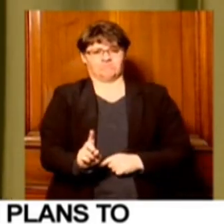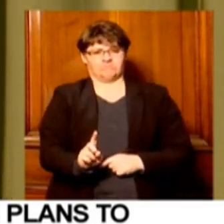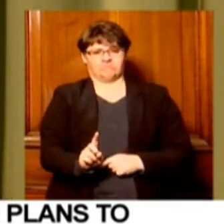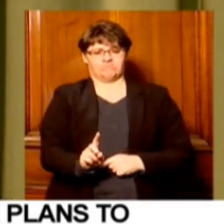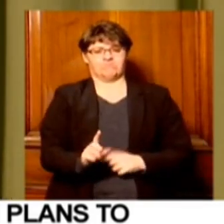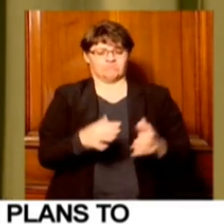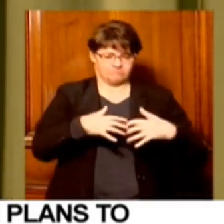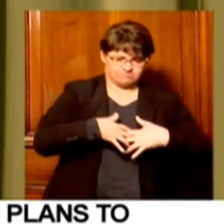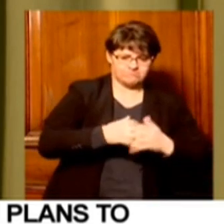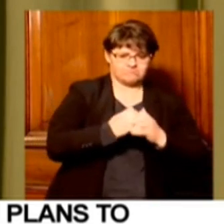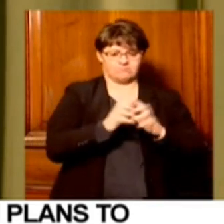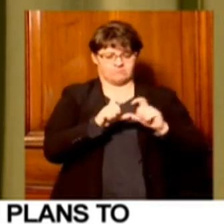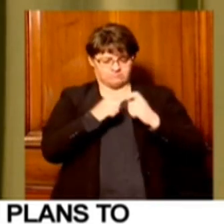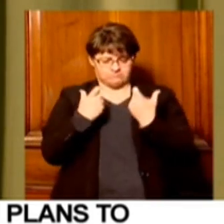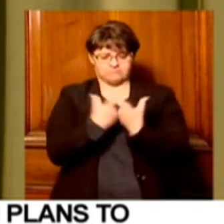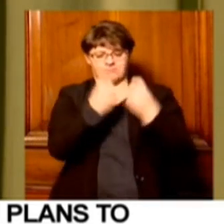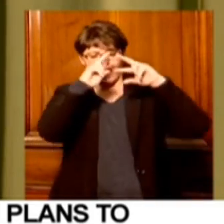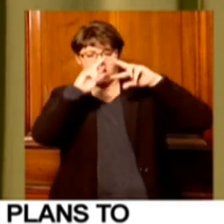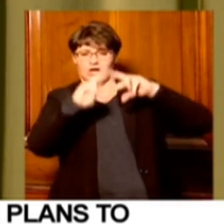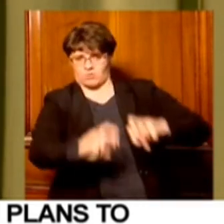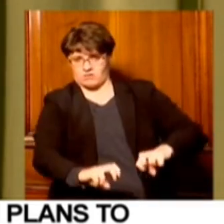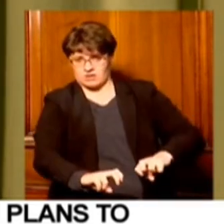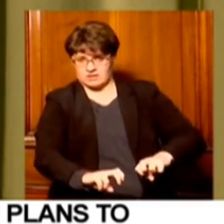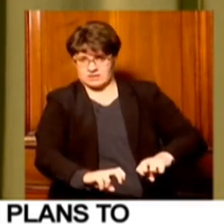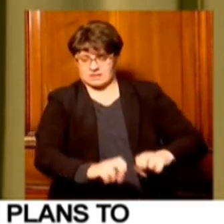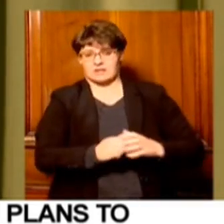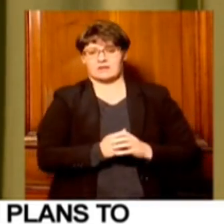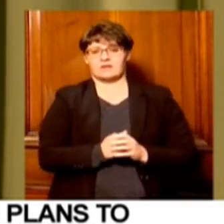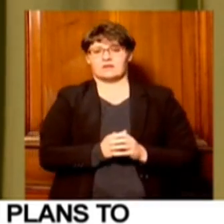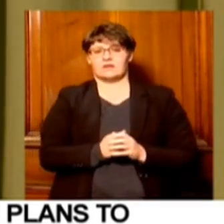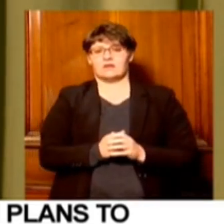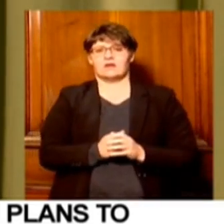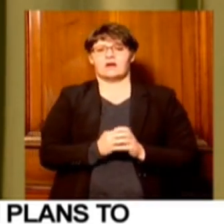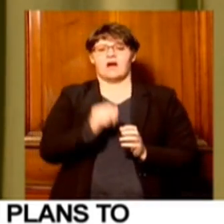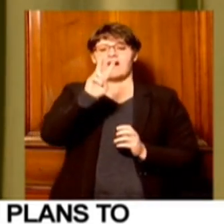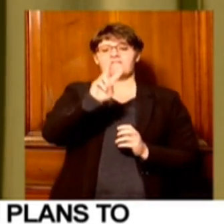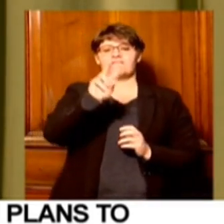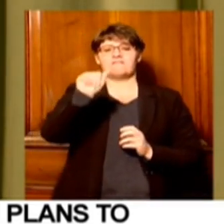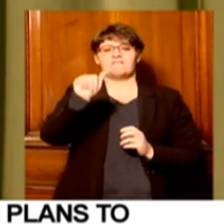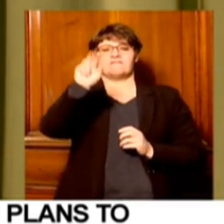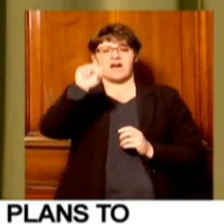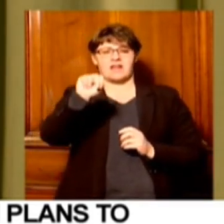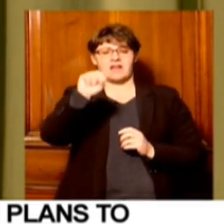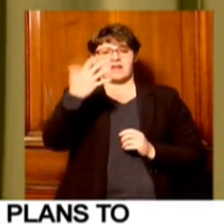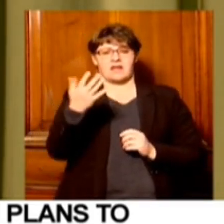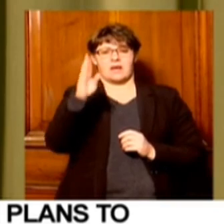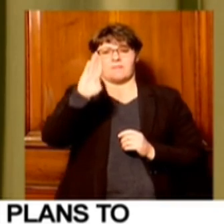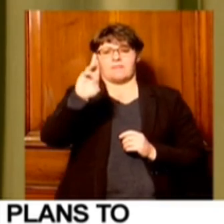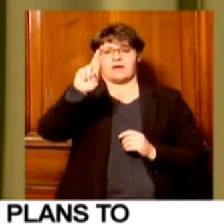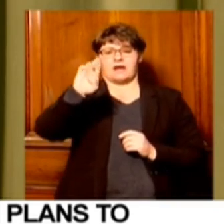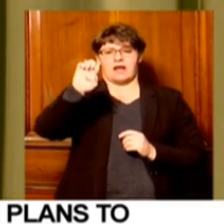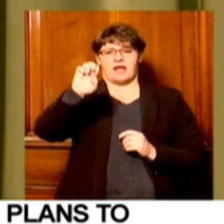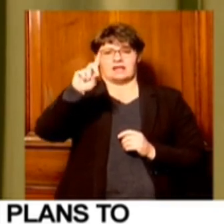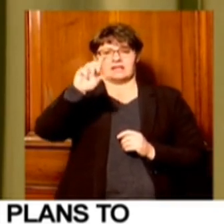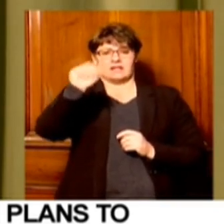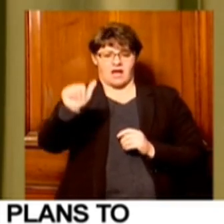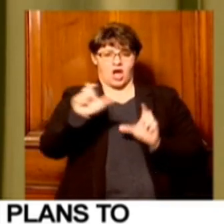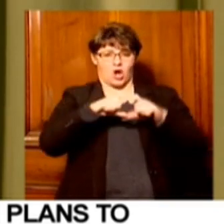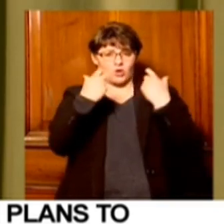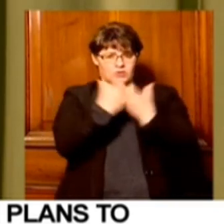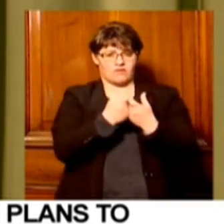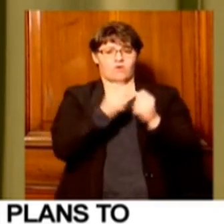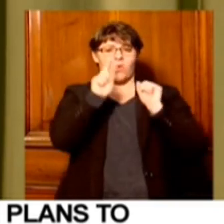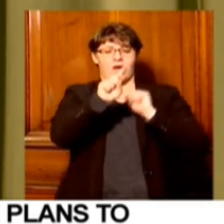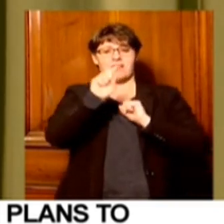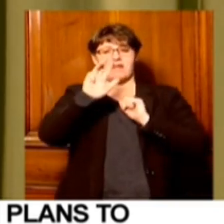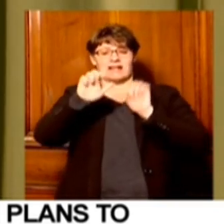institute a commission of inquiry, the then Van Breda Commission of Inquiry of 1977. That commission of